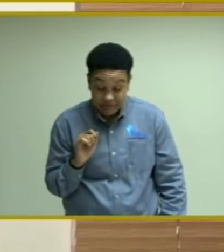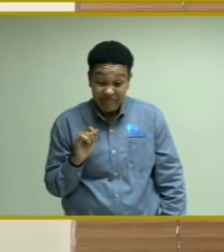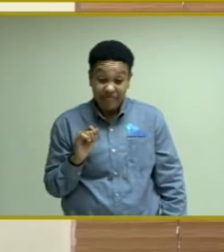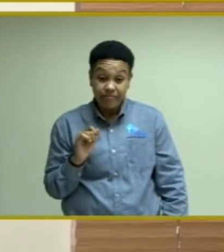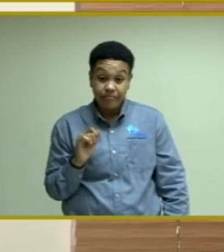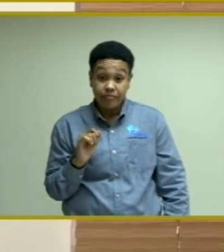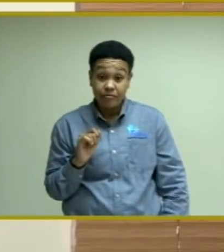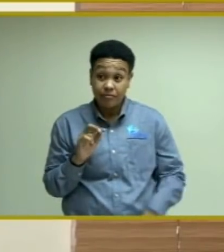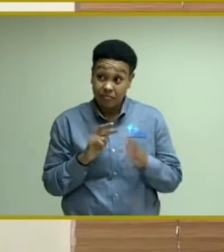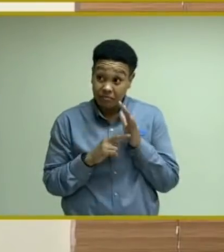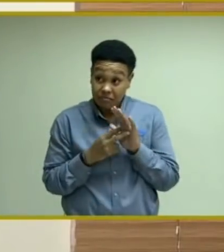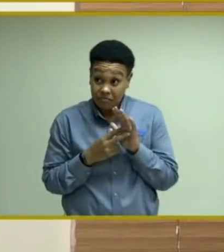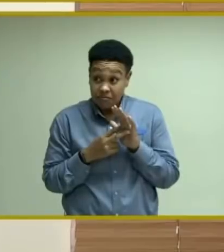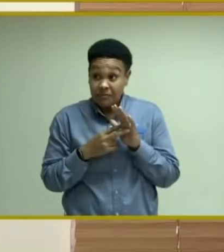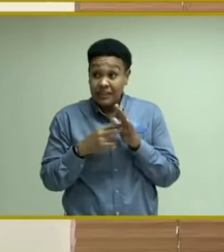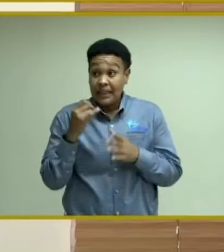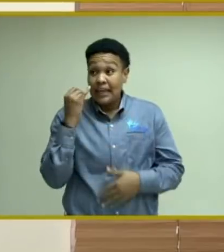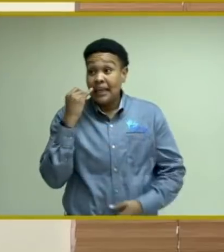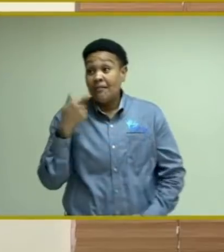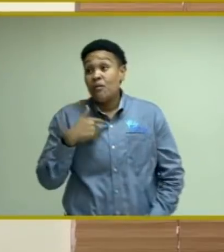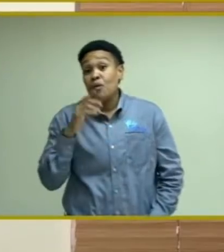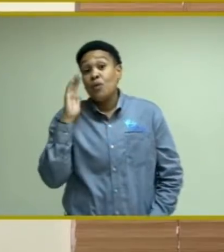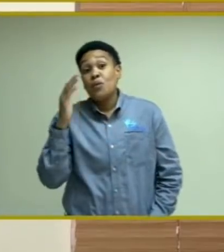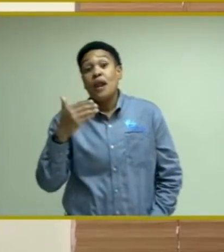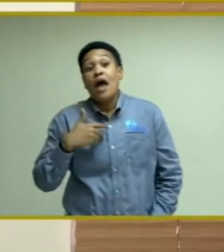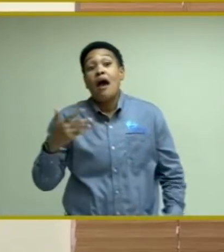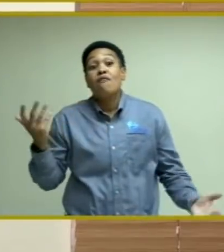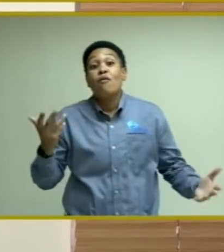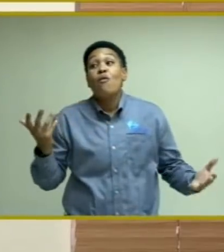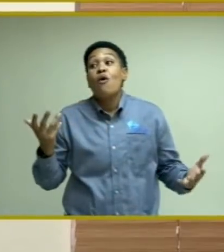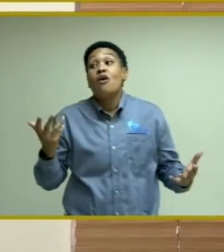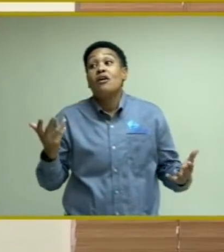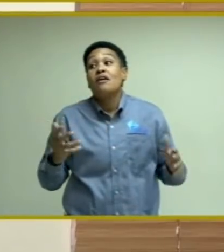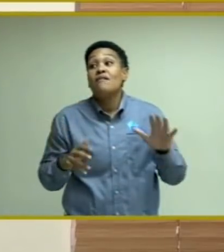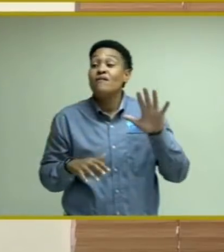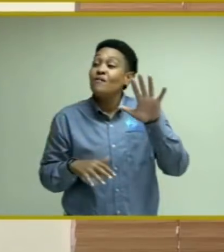essentially, if we would have about